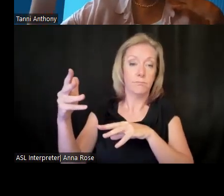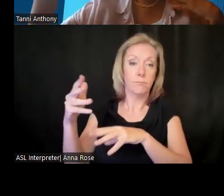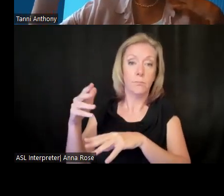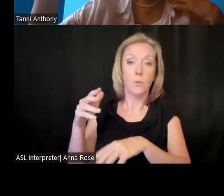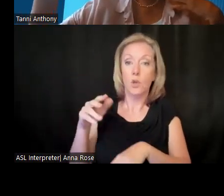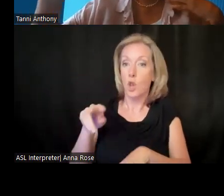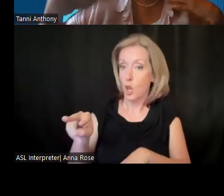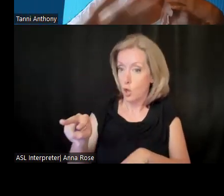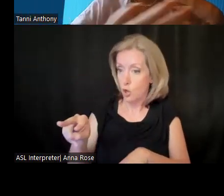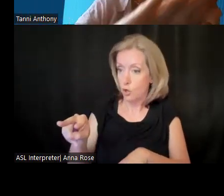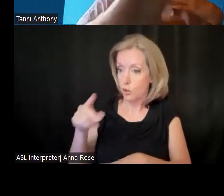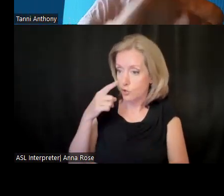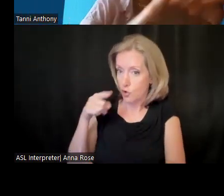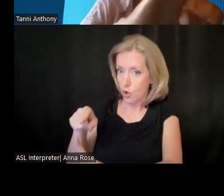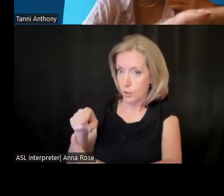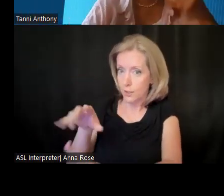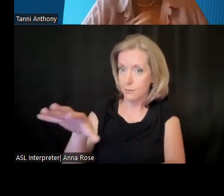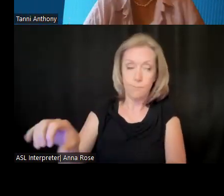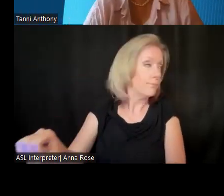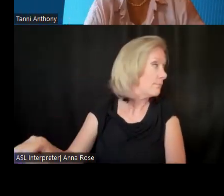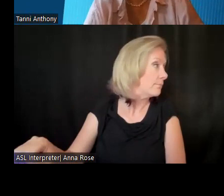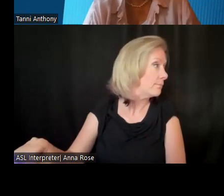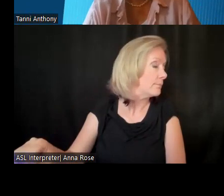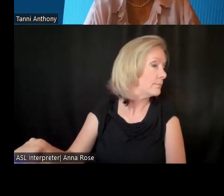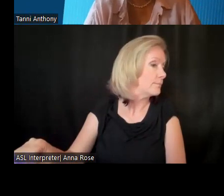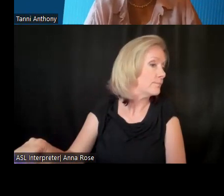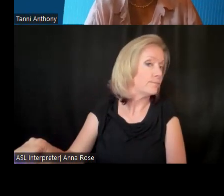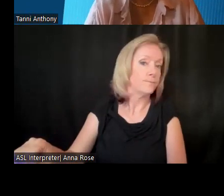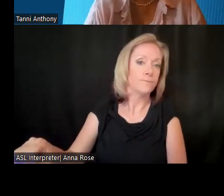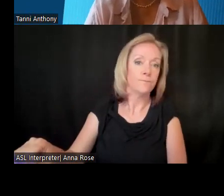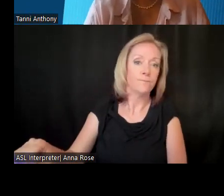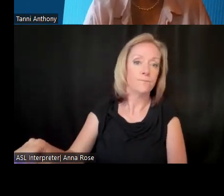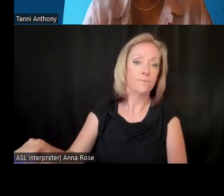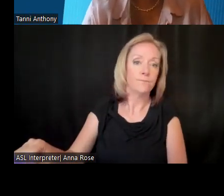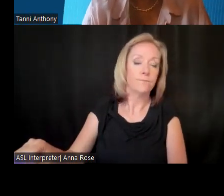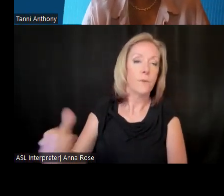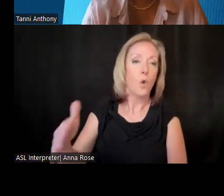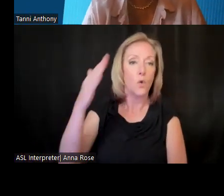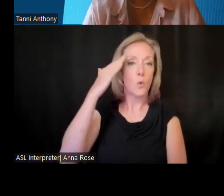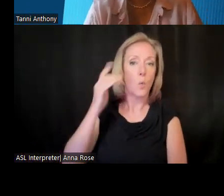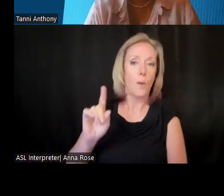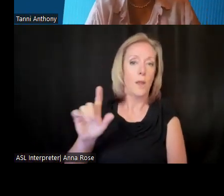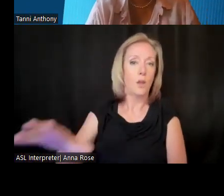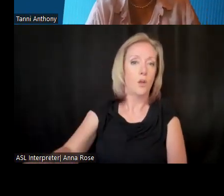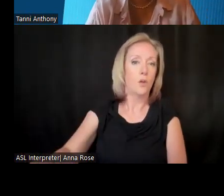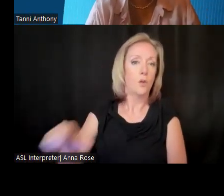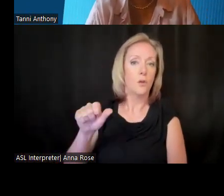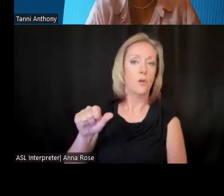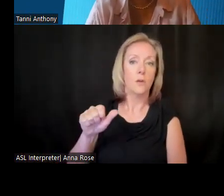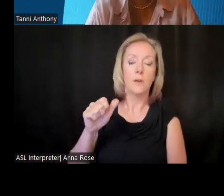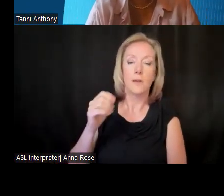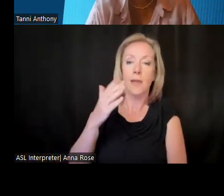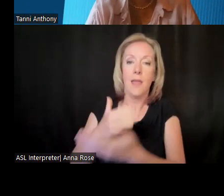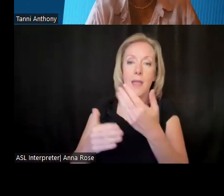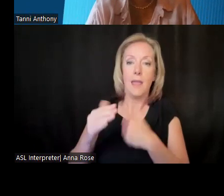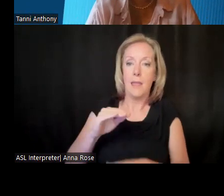look, you target the object, and then you just do that movement because you know where it is and you can get it, and you don't have the